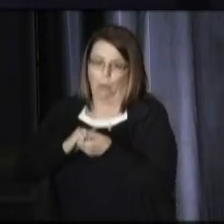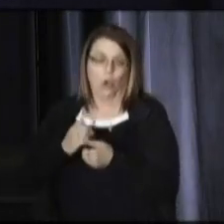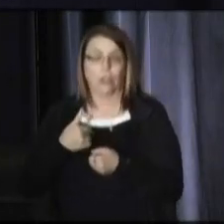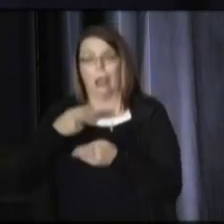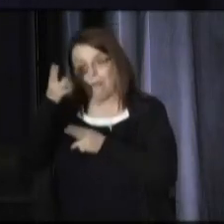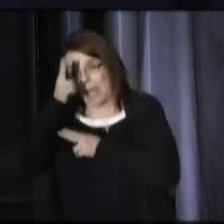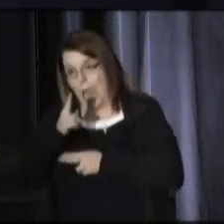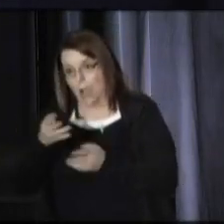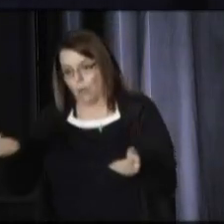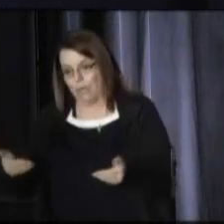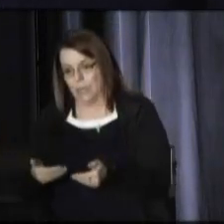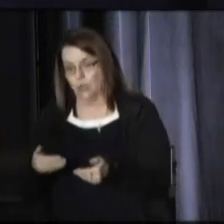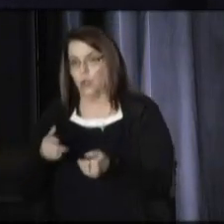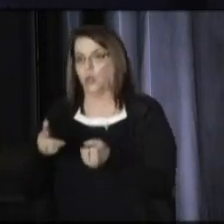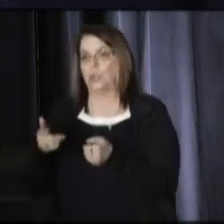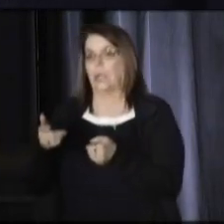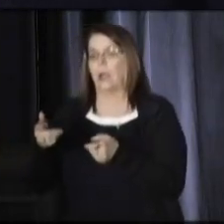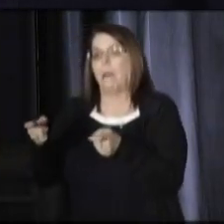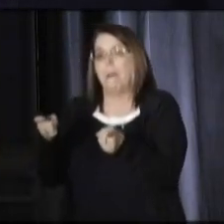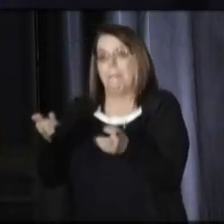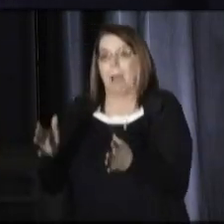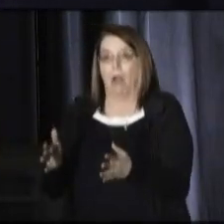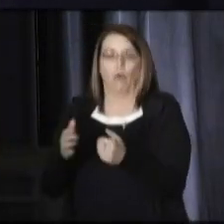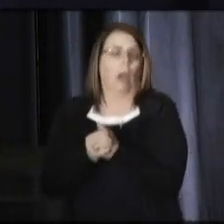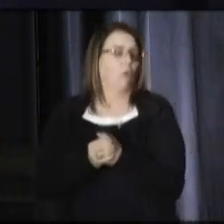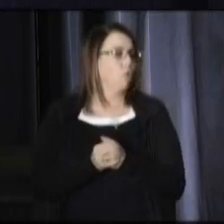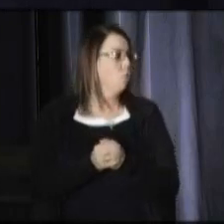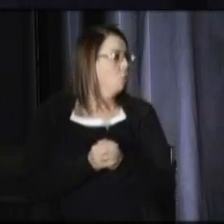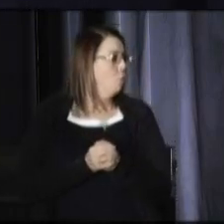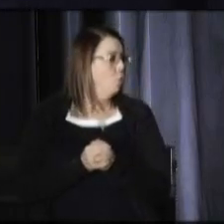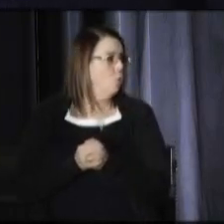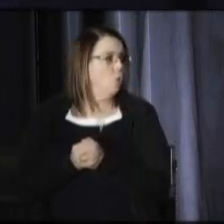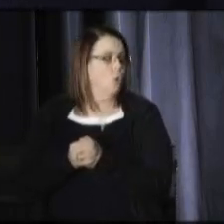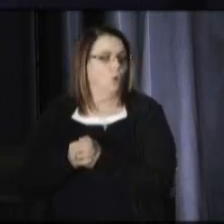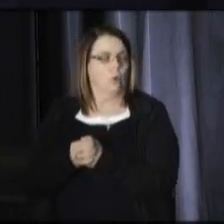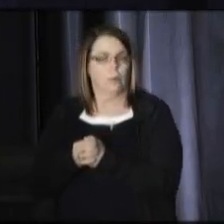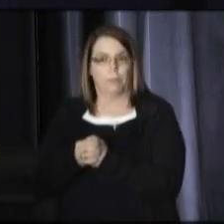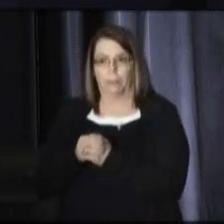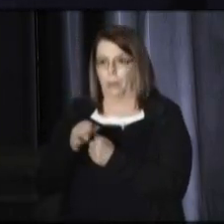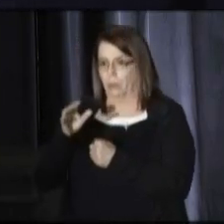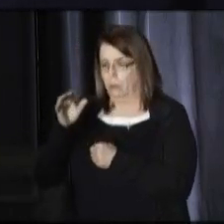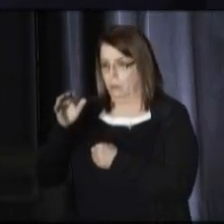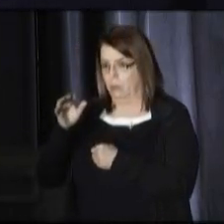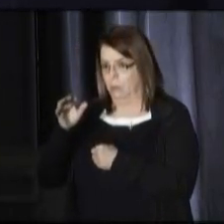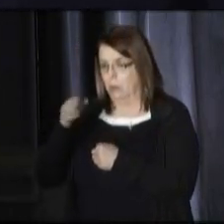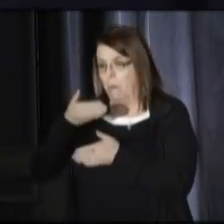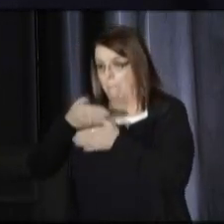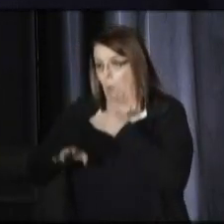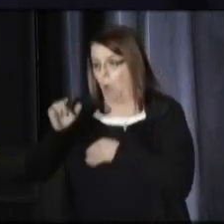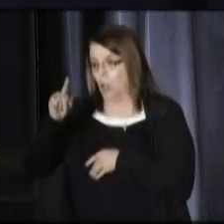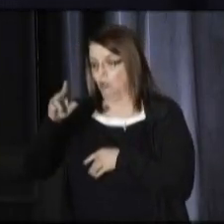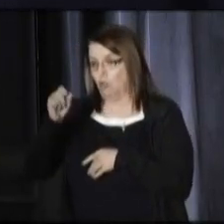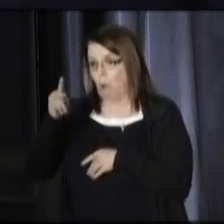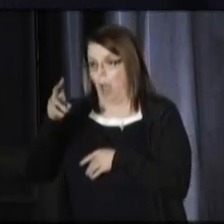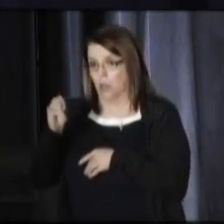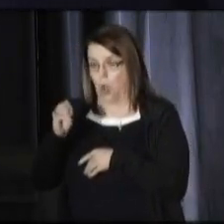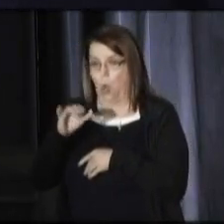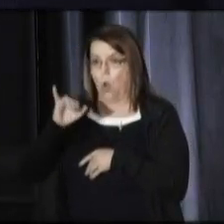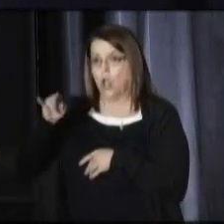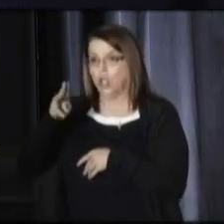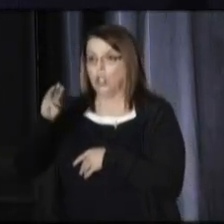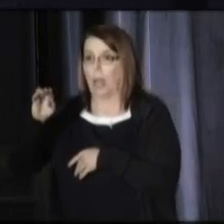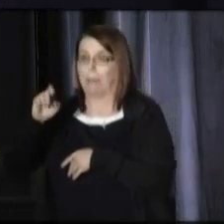to present this reading with 4 writers very dear to Kundiman. Thank you so much to everyone at AWP for all your work